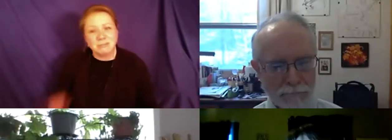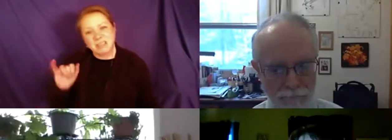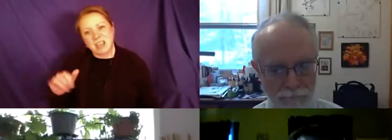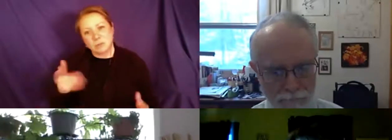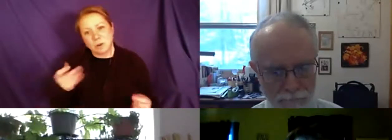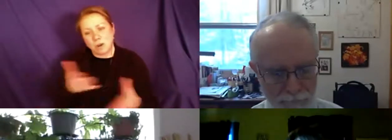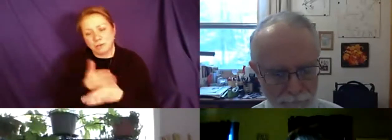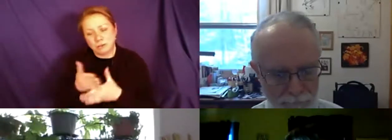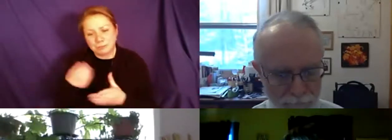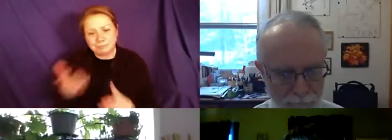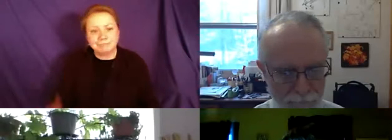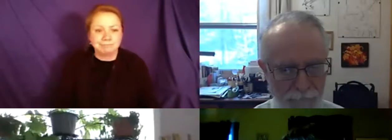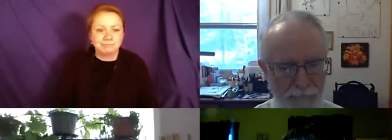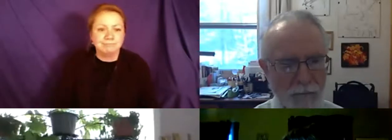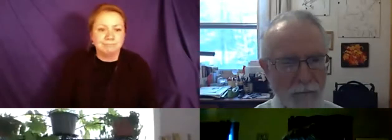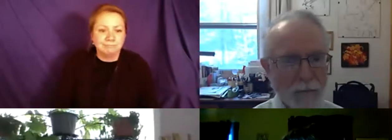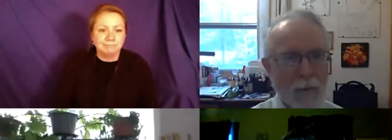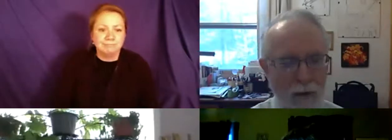share.